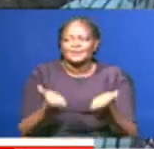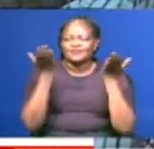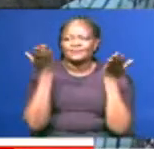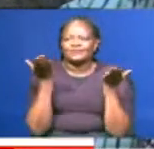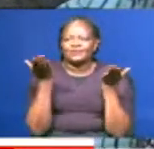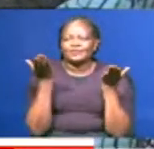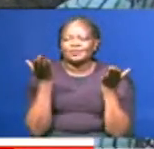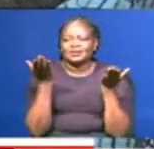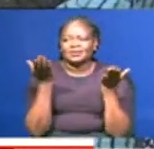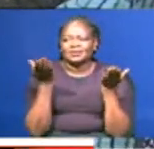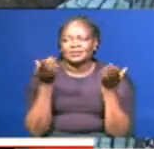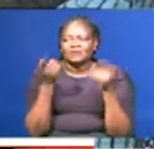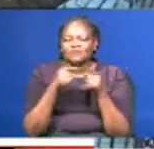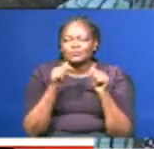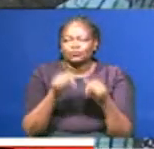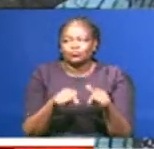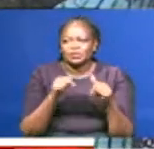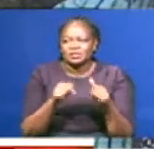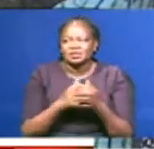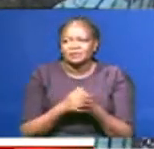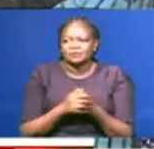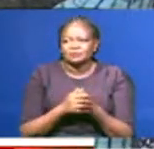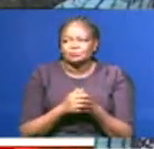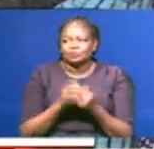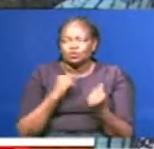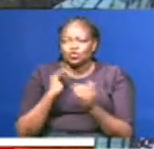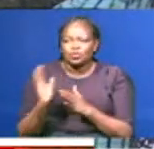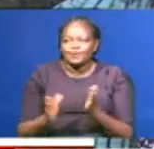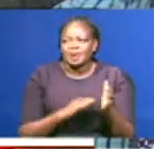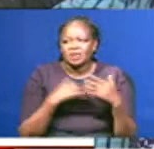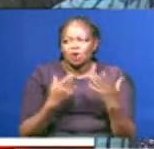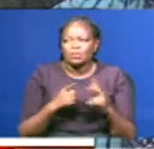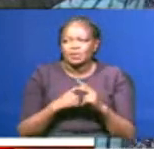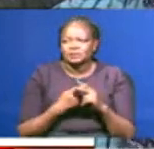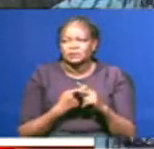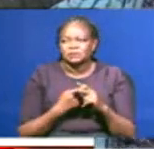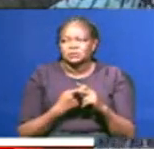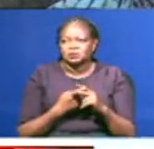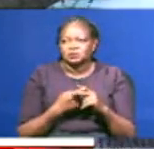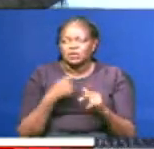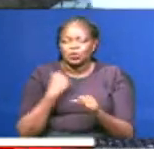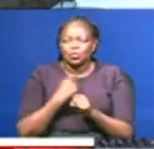Kwani kuanzia leo tunao plan au we start breaking records.